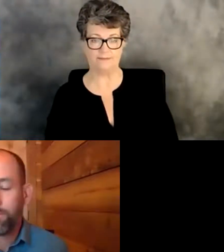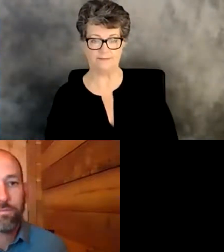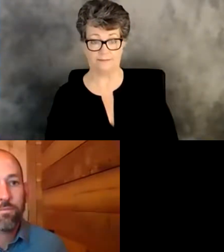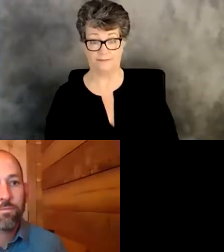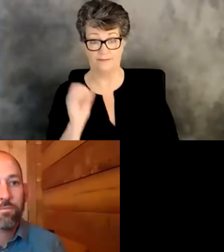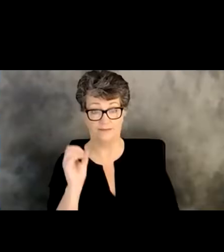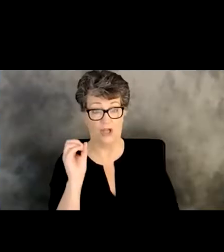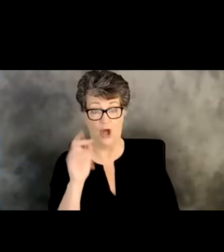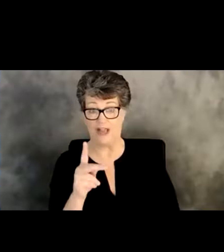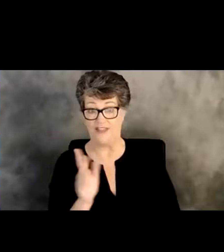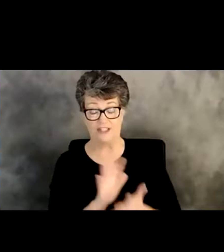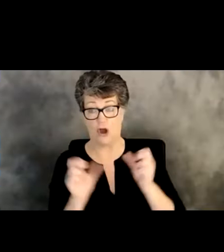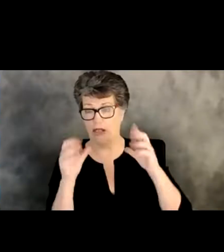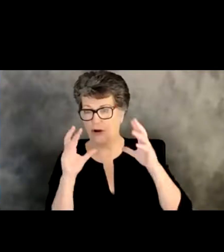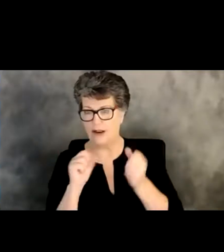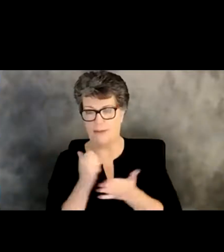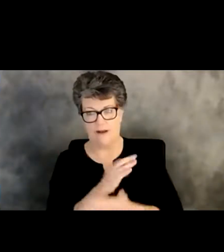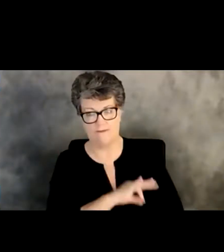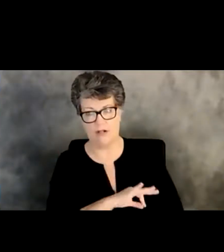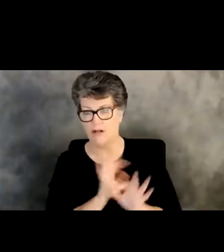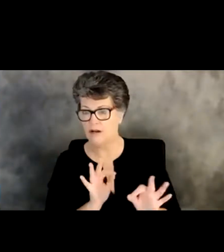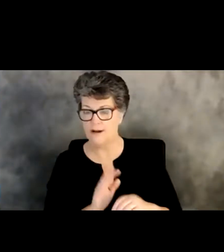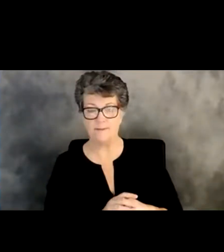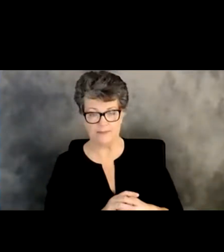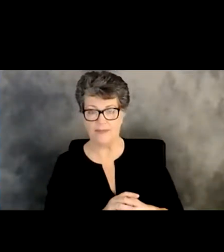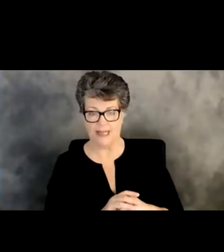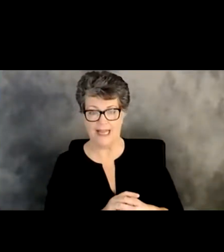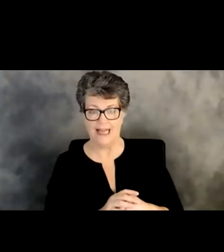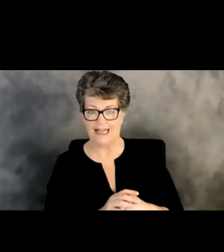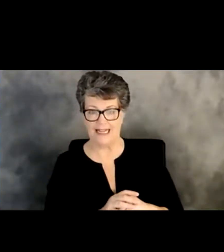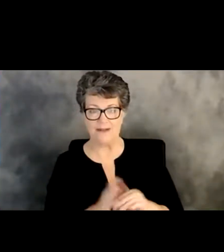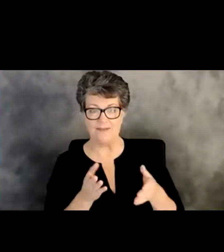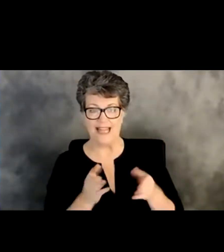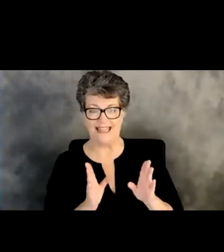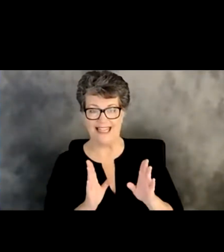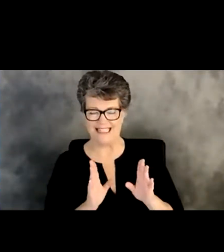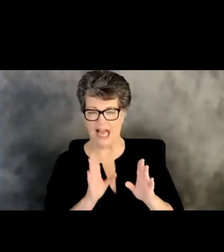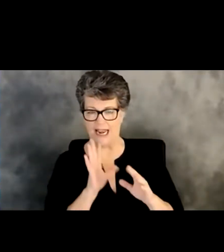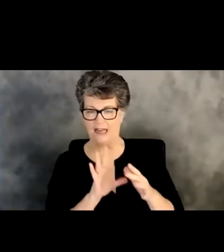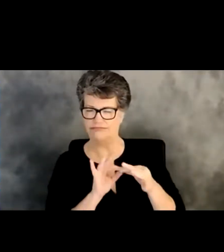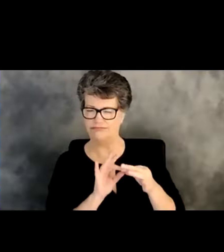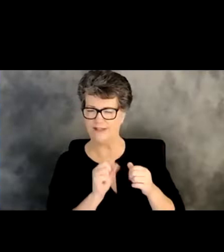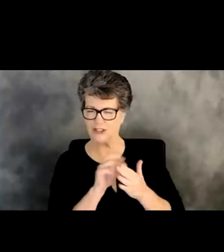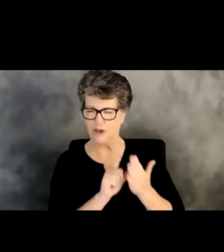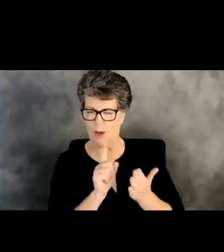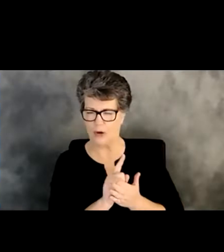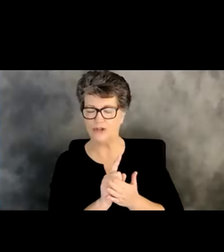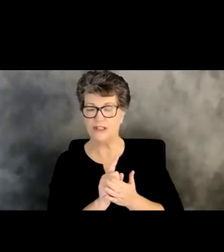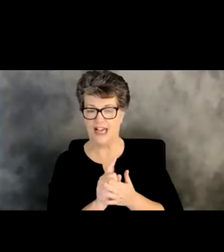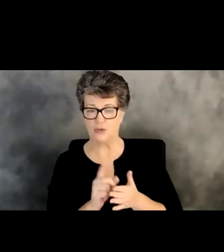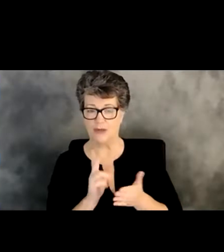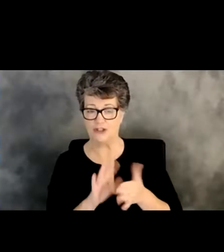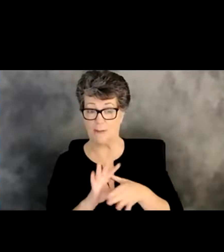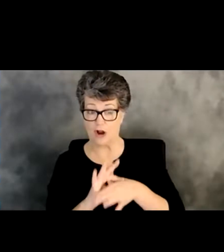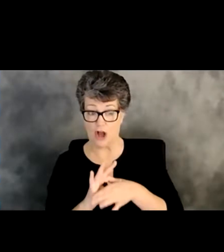Okay, this is all incredibly helpful. I mean, I'm again, let's simmer on this the next couple hours as we talk about the content. But I'm